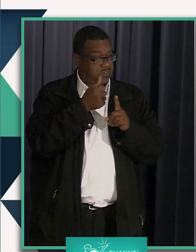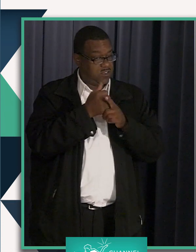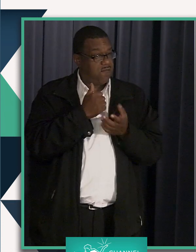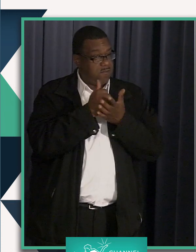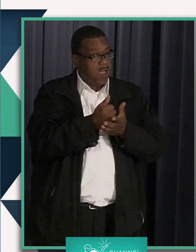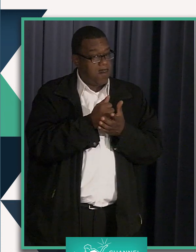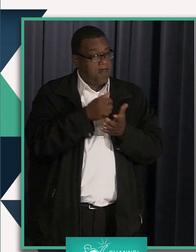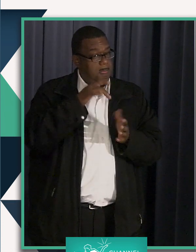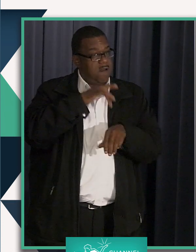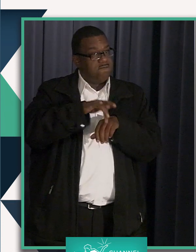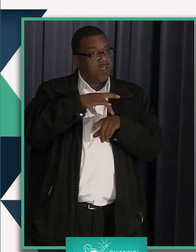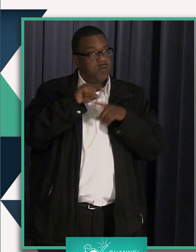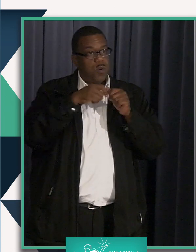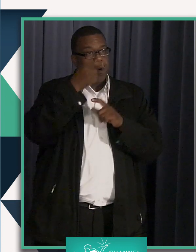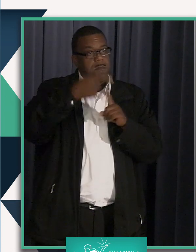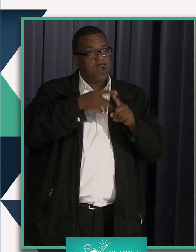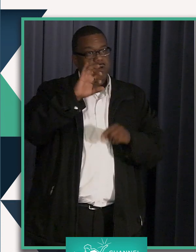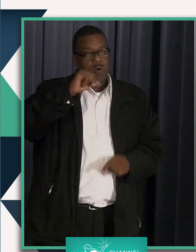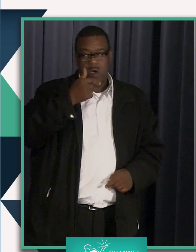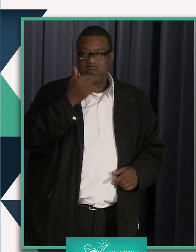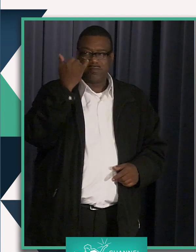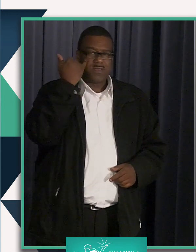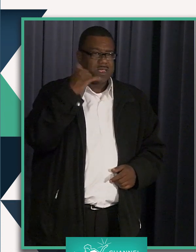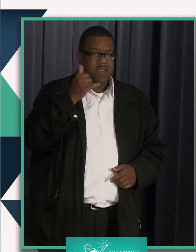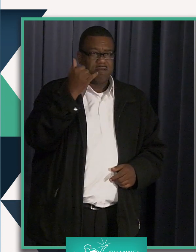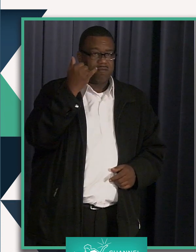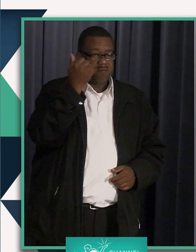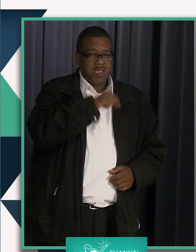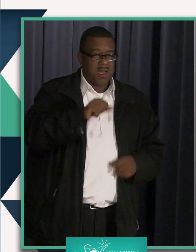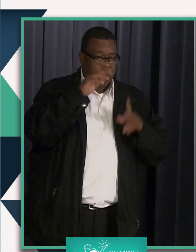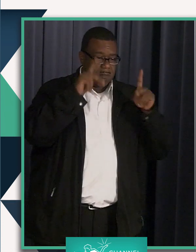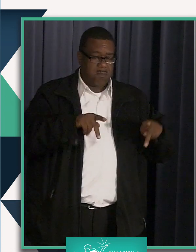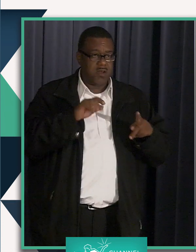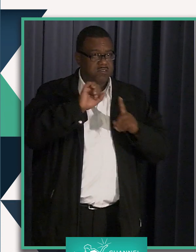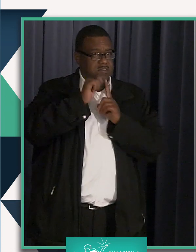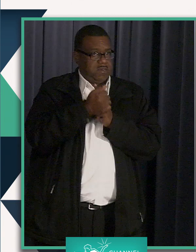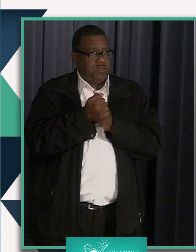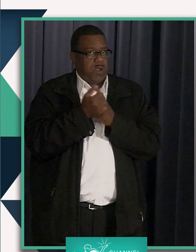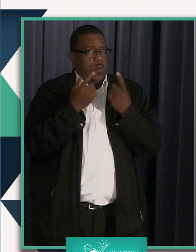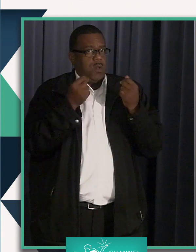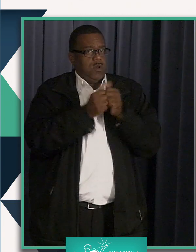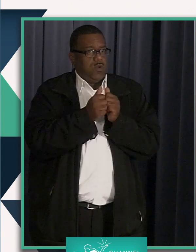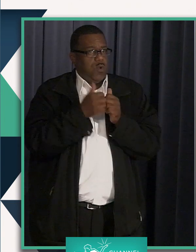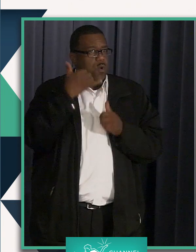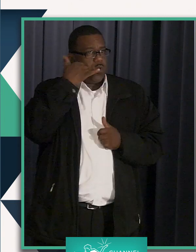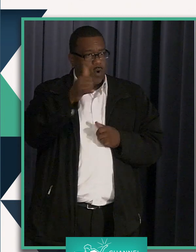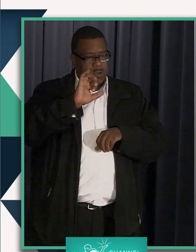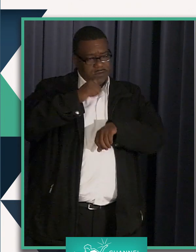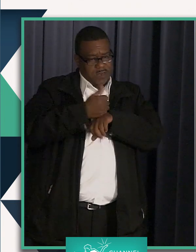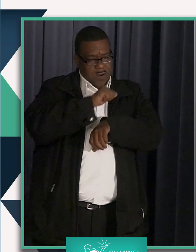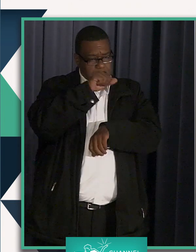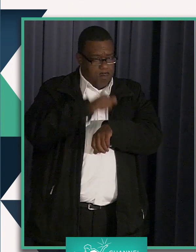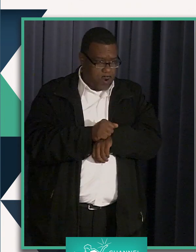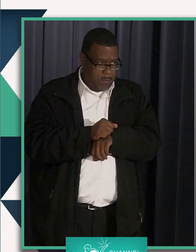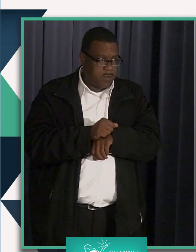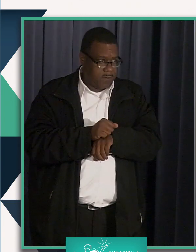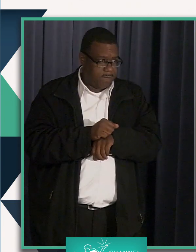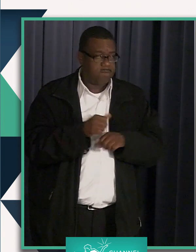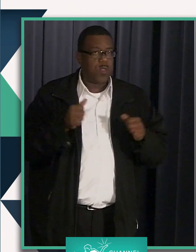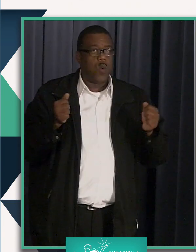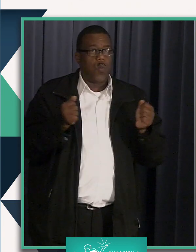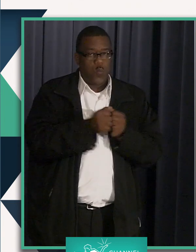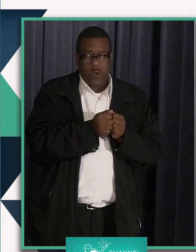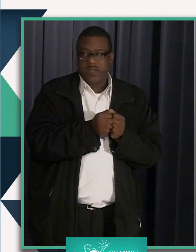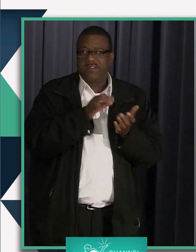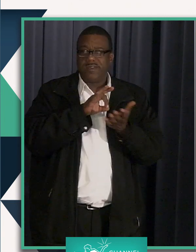August. I would say anybody in that situation, call tomorrow and make an appointment with Wayne Metro, the Accounting Aid Society. Get